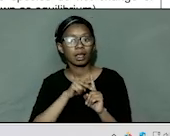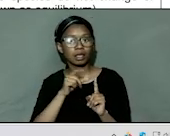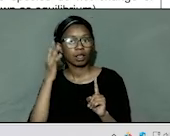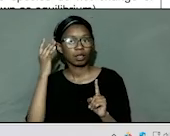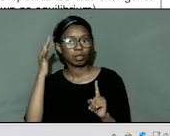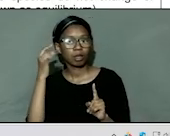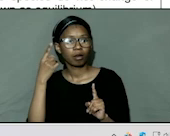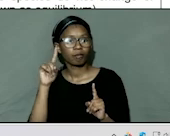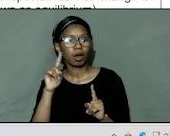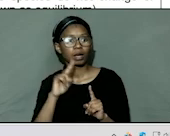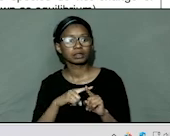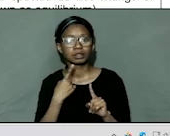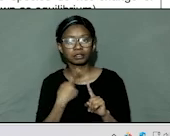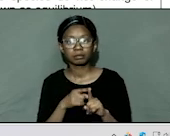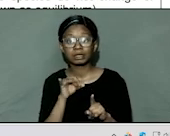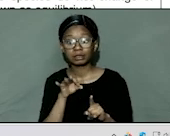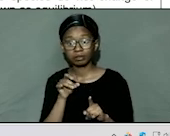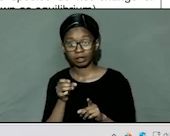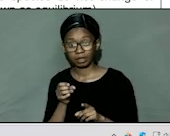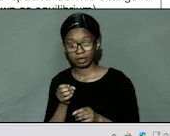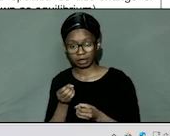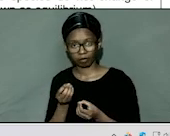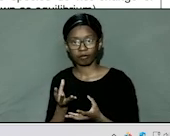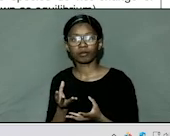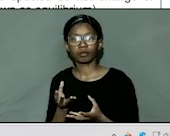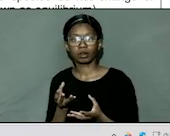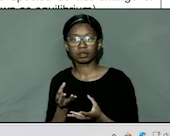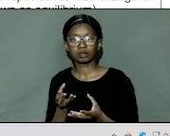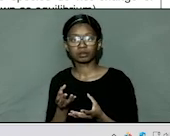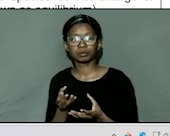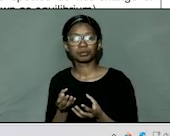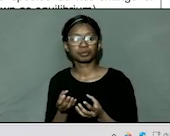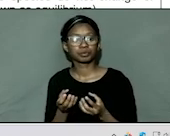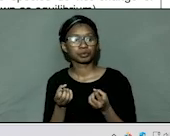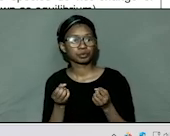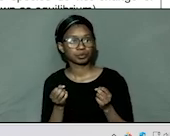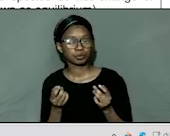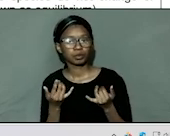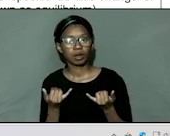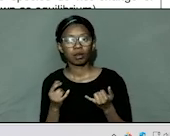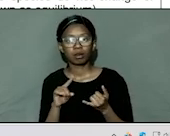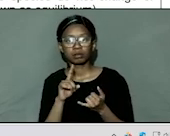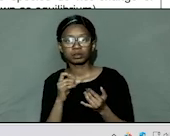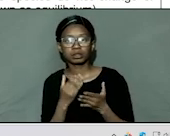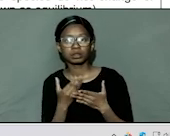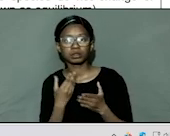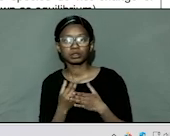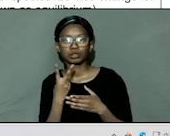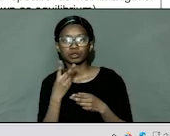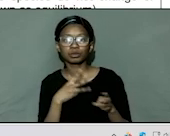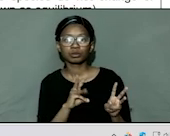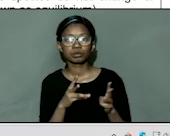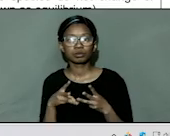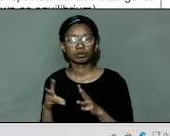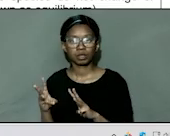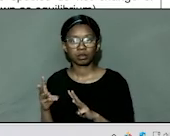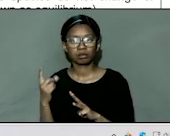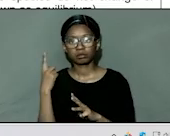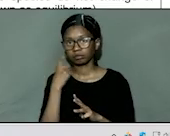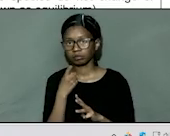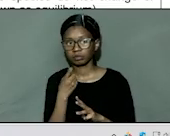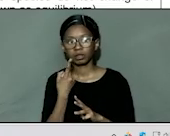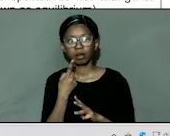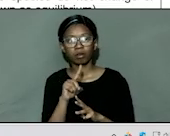an example if it is given. So a question can be asked in 2 ways for Darwinism or for